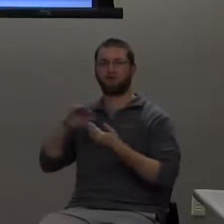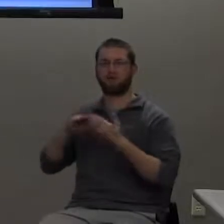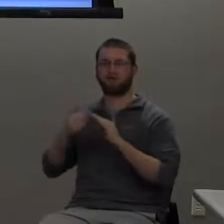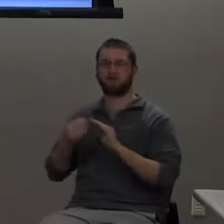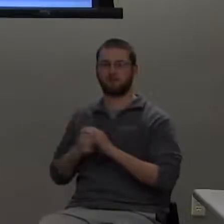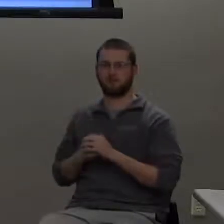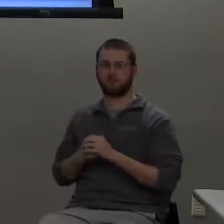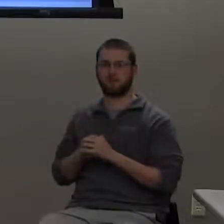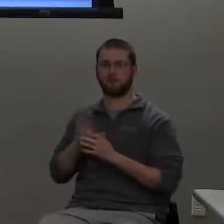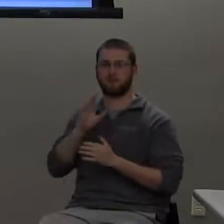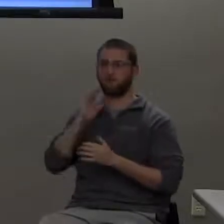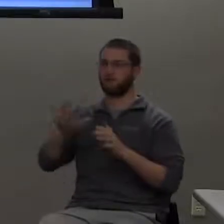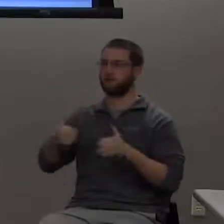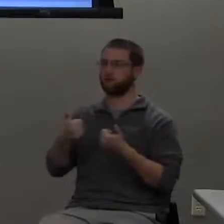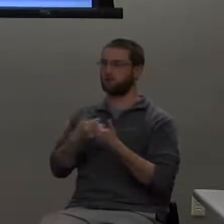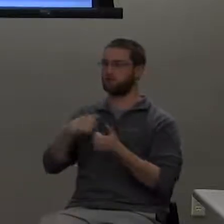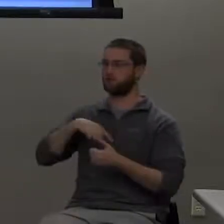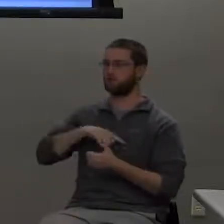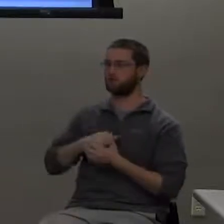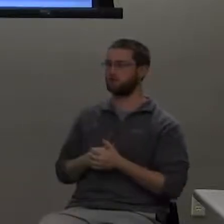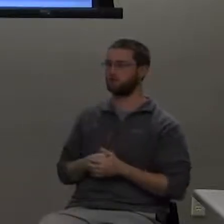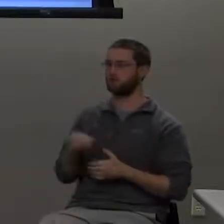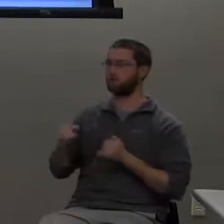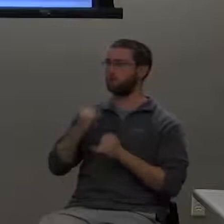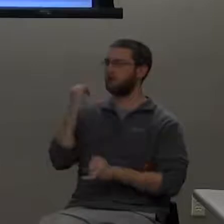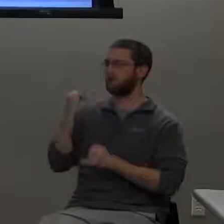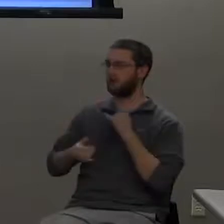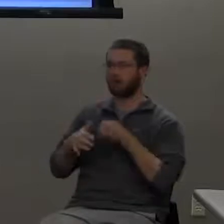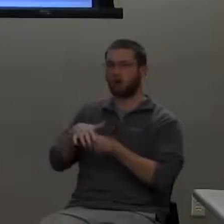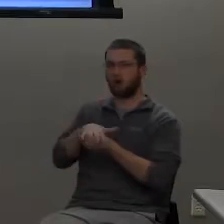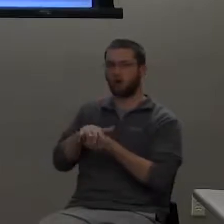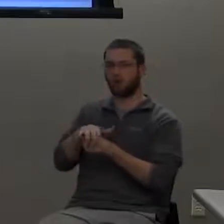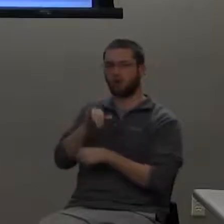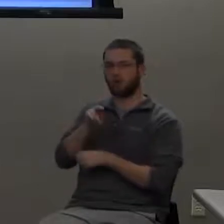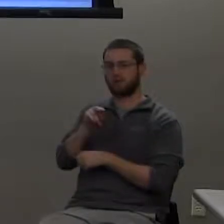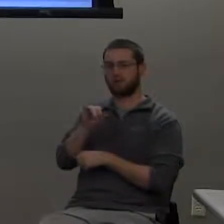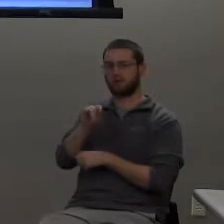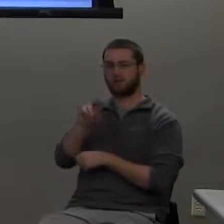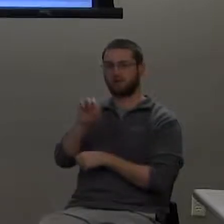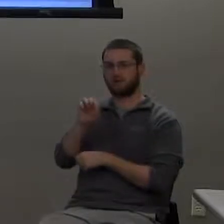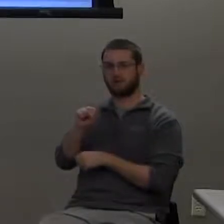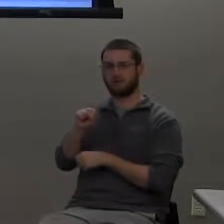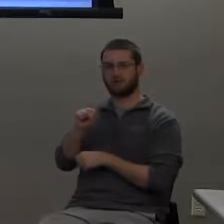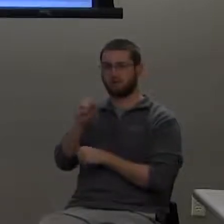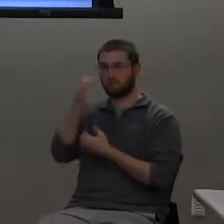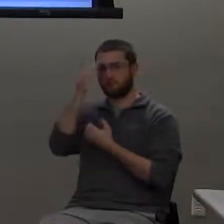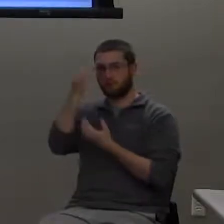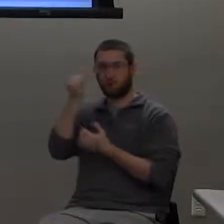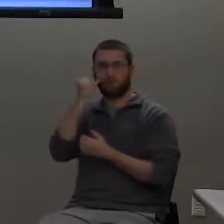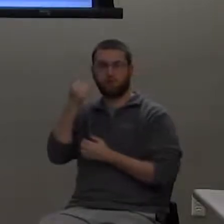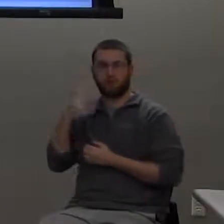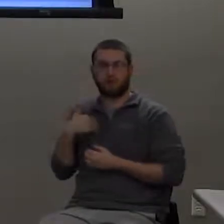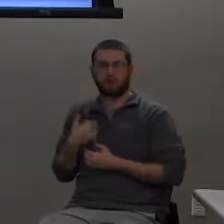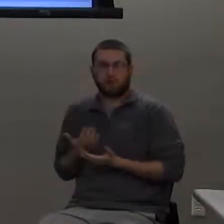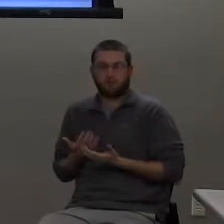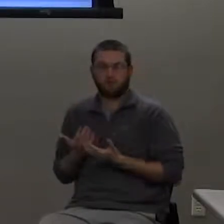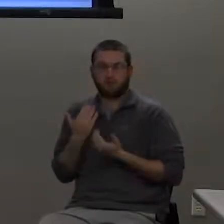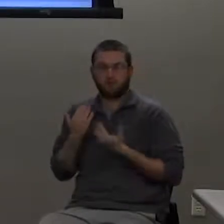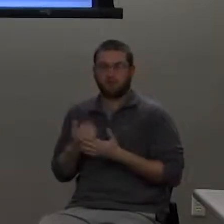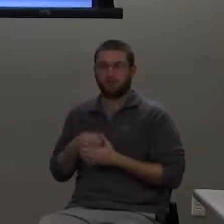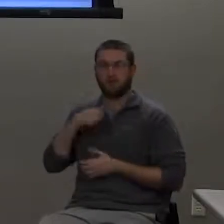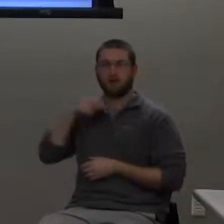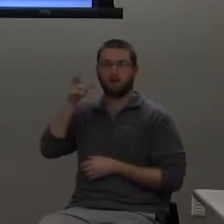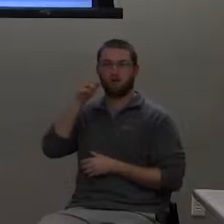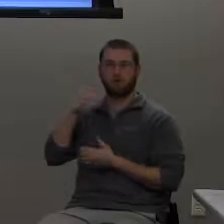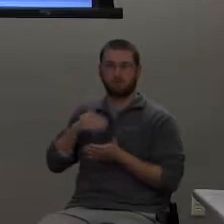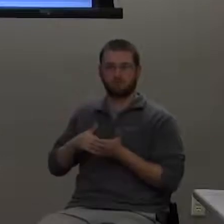will, and that's going to be a challenge for us. And then finally is local incentives. I don't know if there are any. And in fact, I have heard